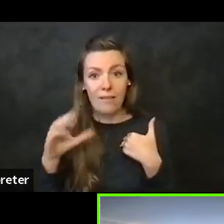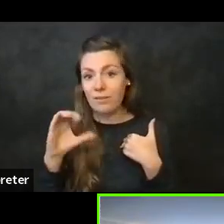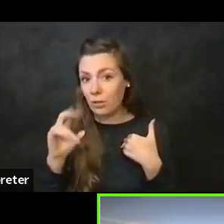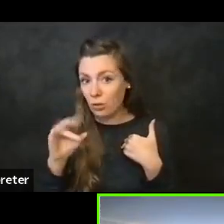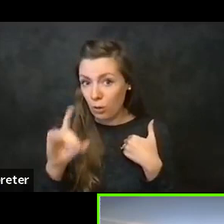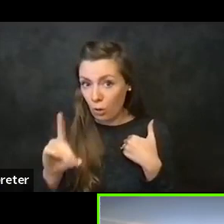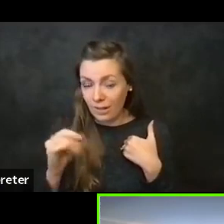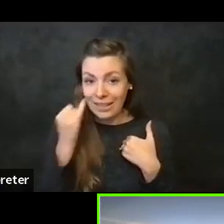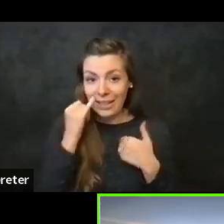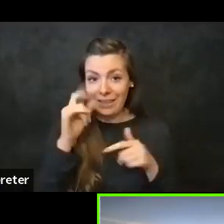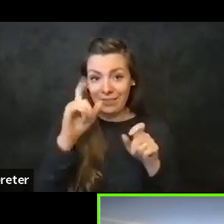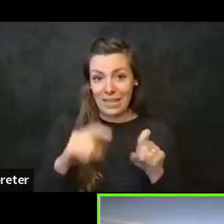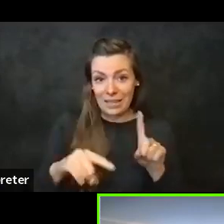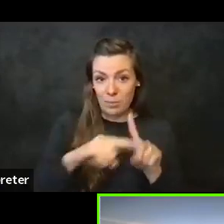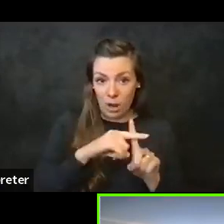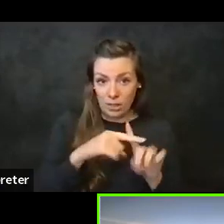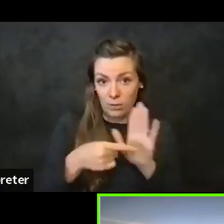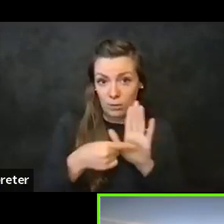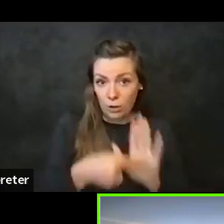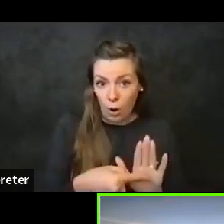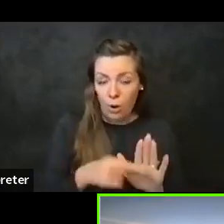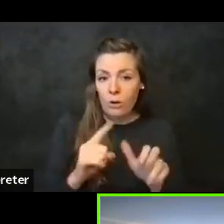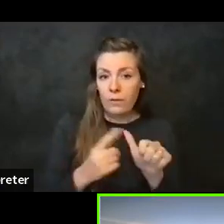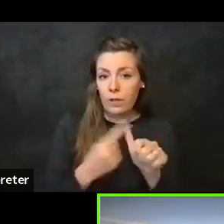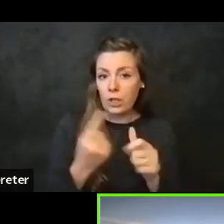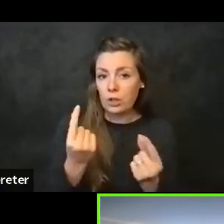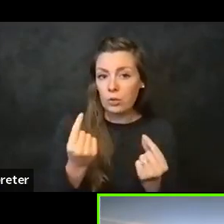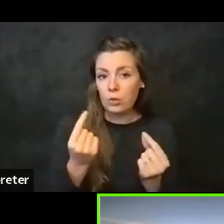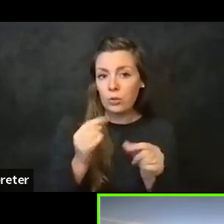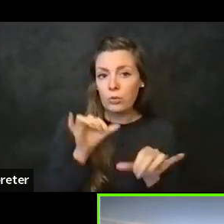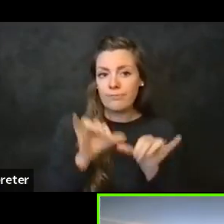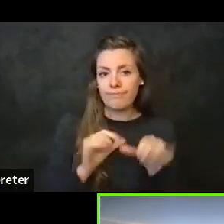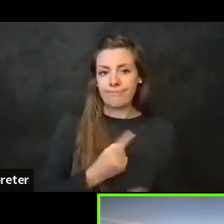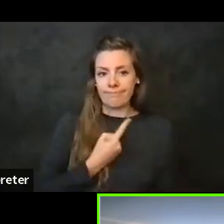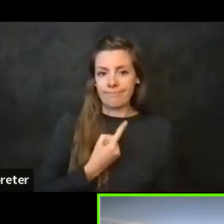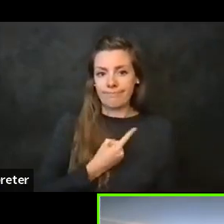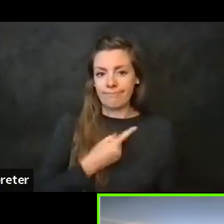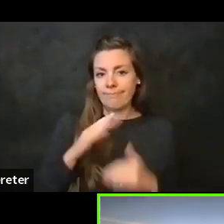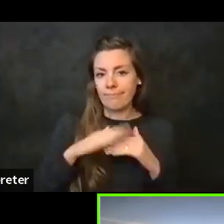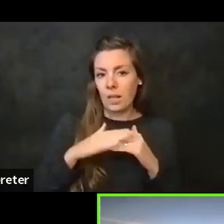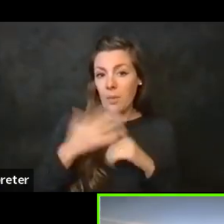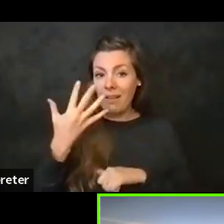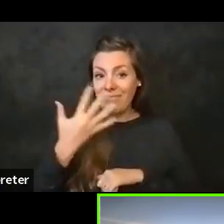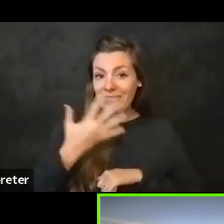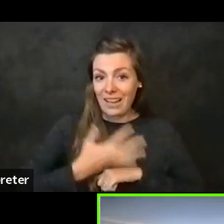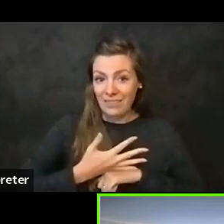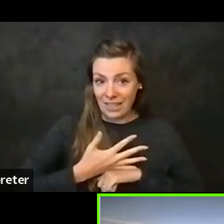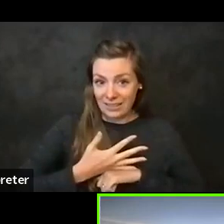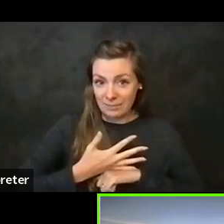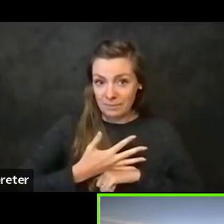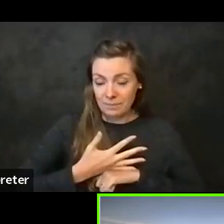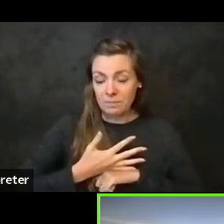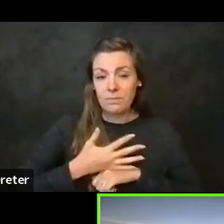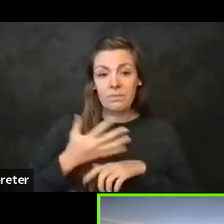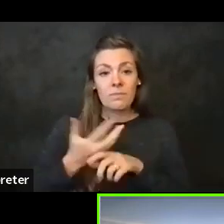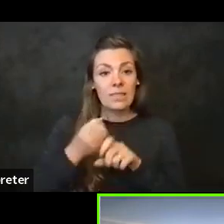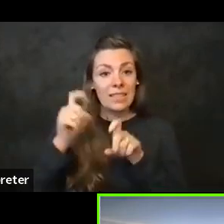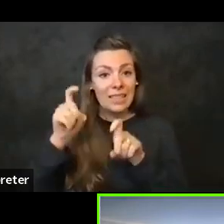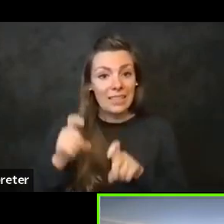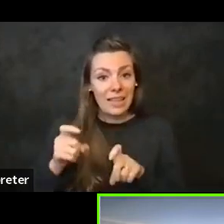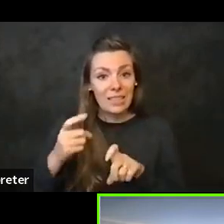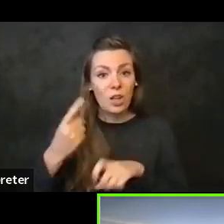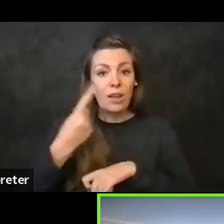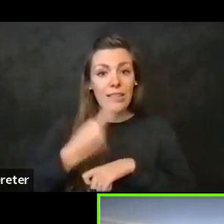you test positive, the first thing you should do is isolate yourself for at least 5 days. Get a test on day